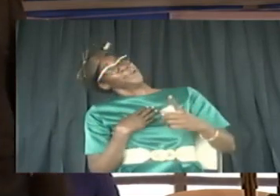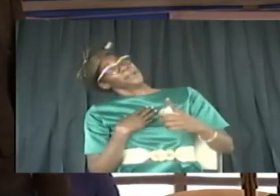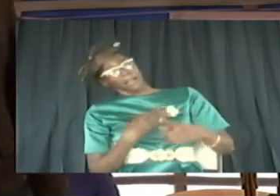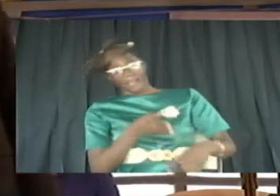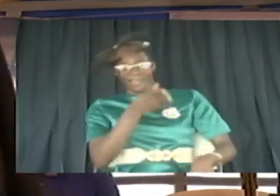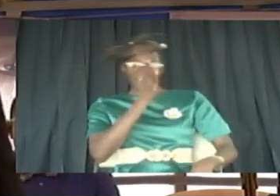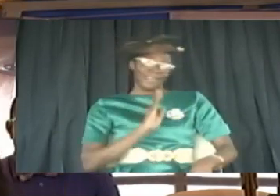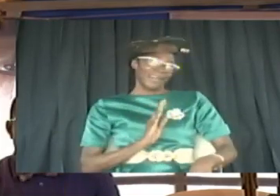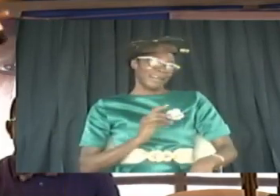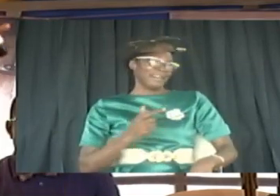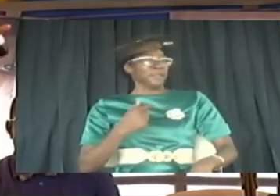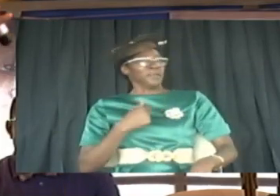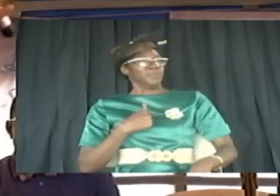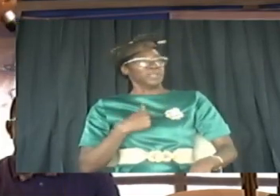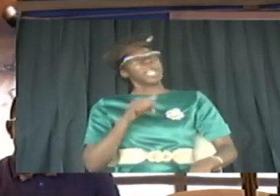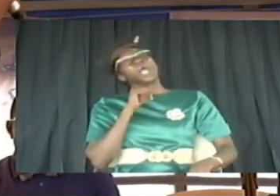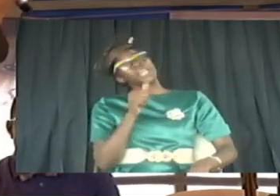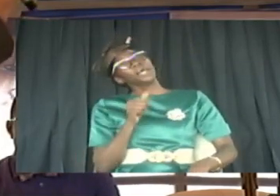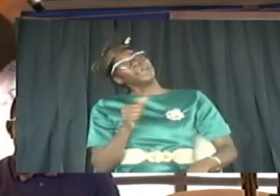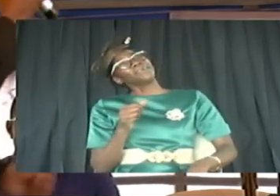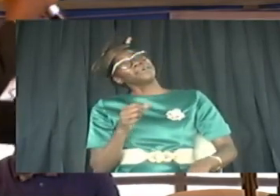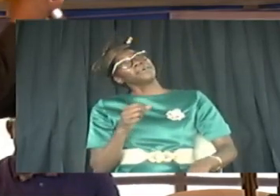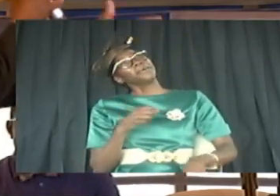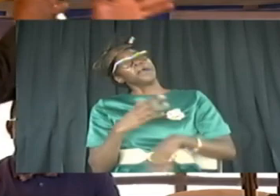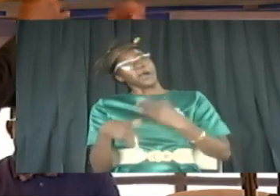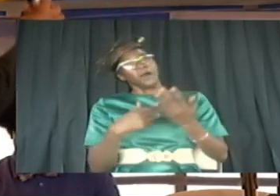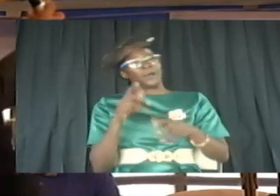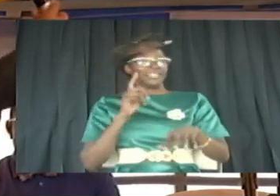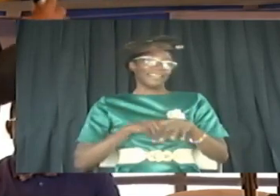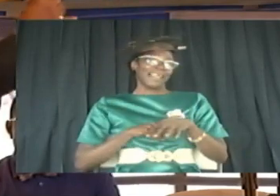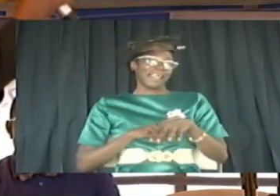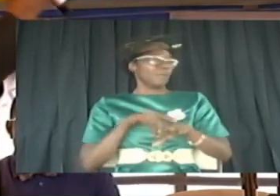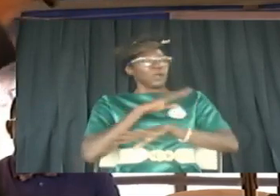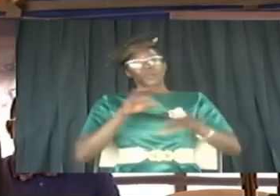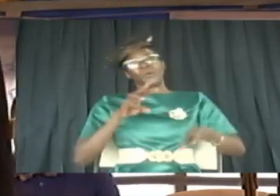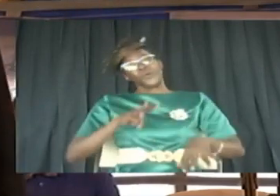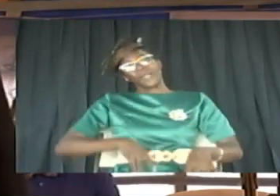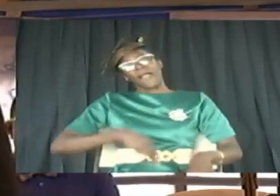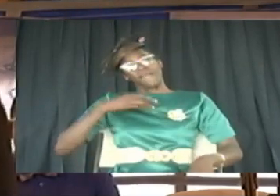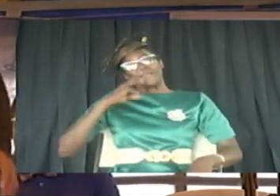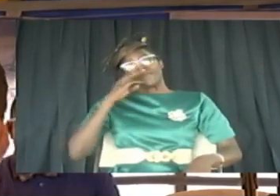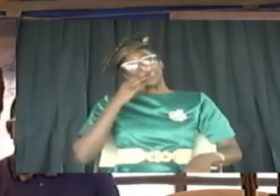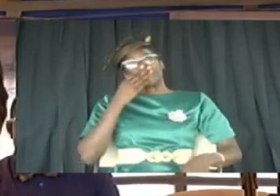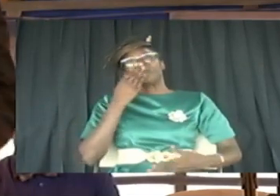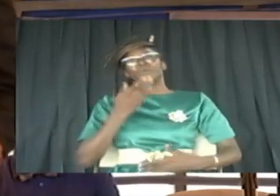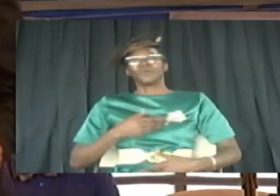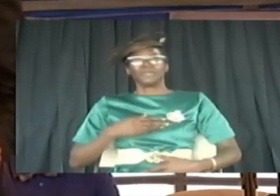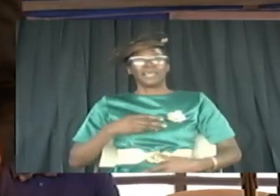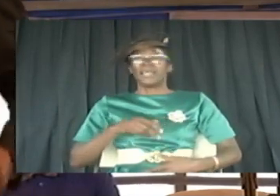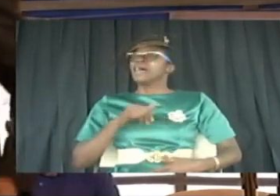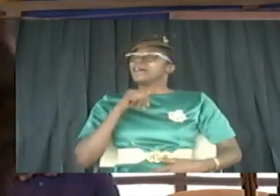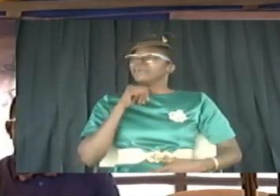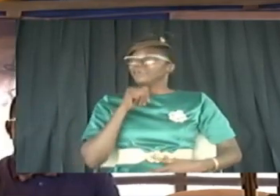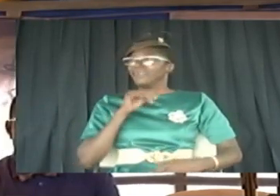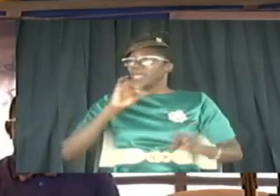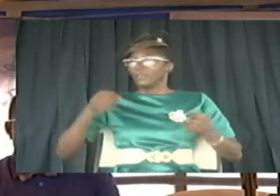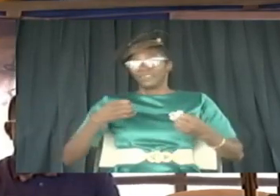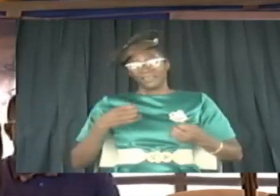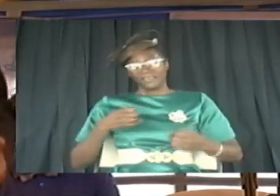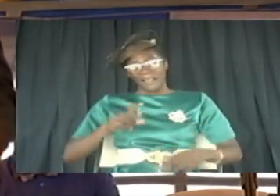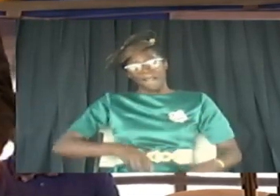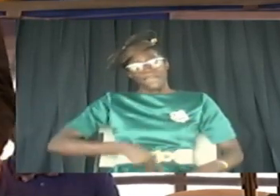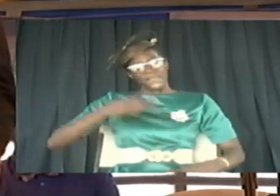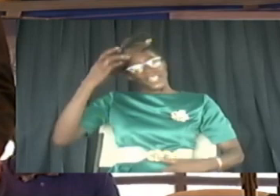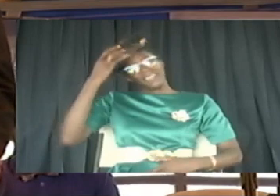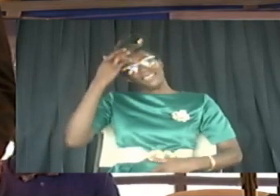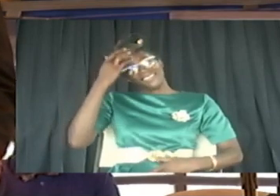I am not often, it's not often that I don't feel well, but I just never feel up to it that day. I just never feel. And